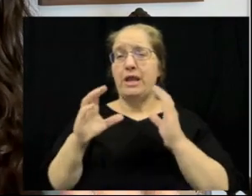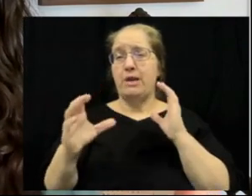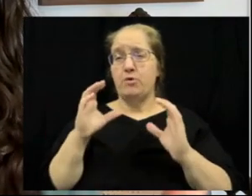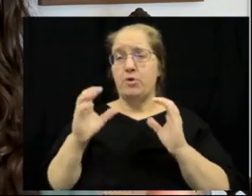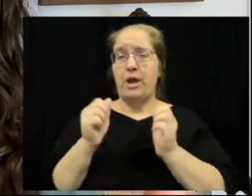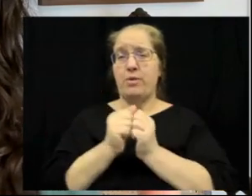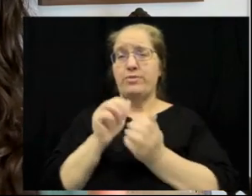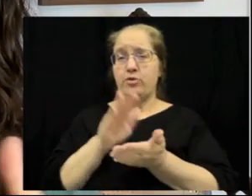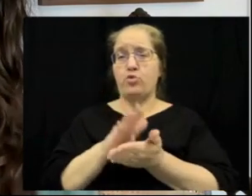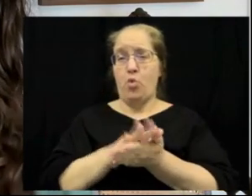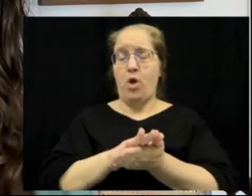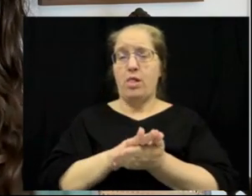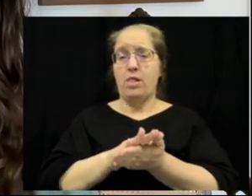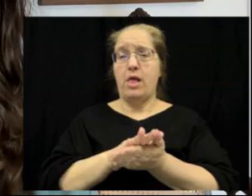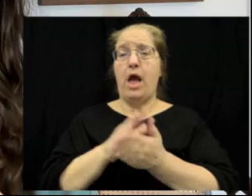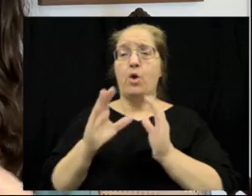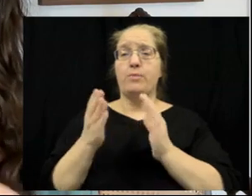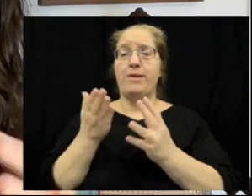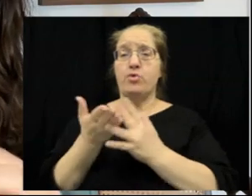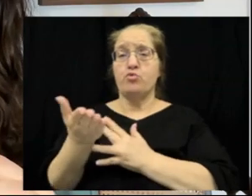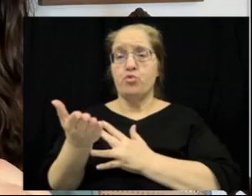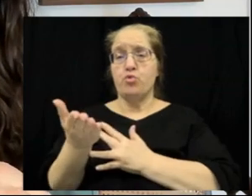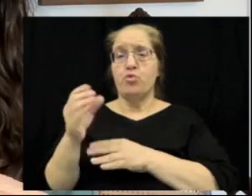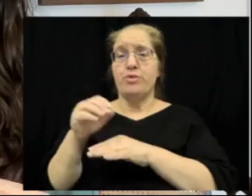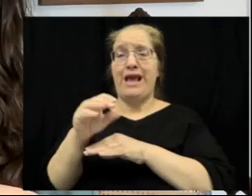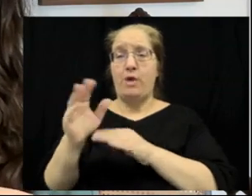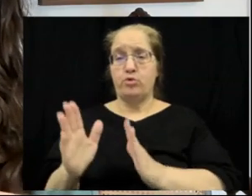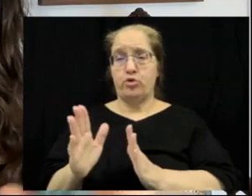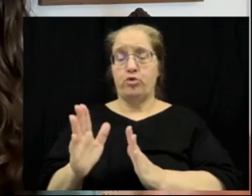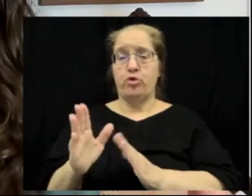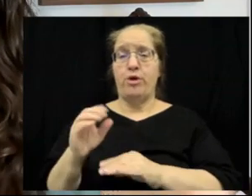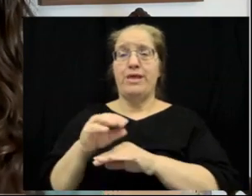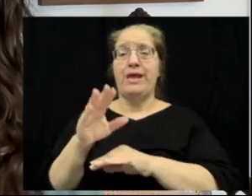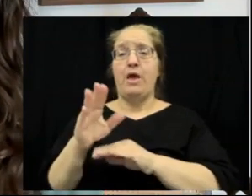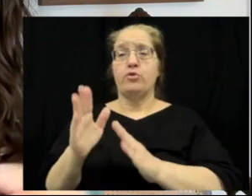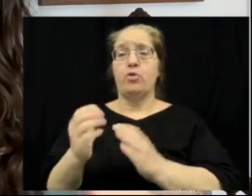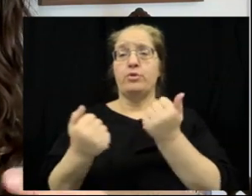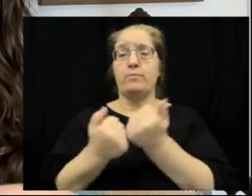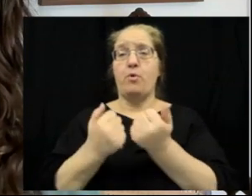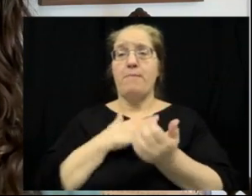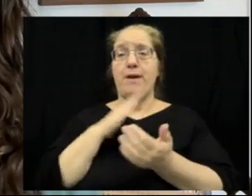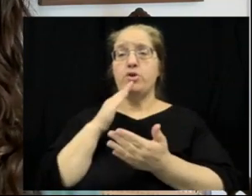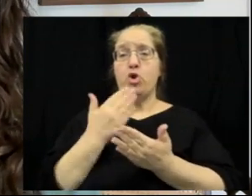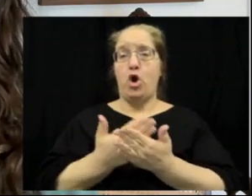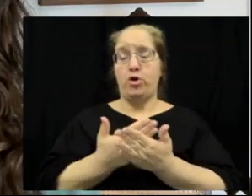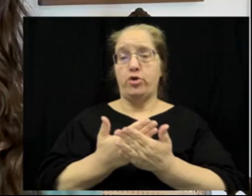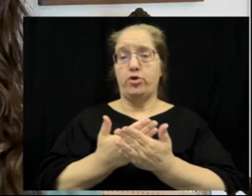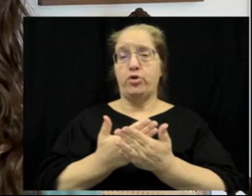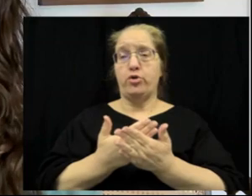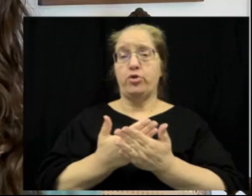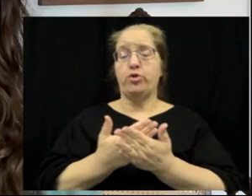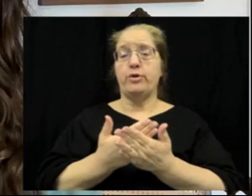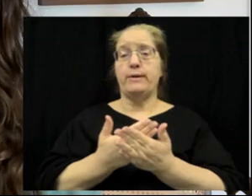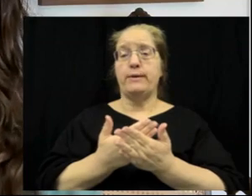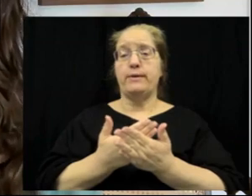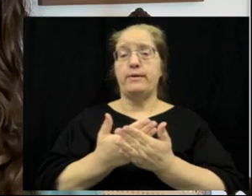to the school, I would communicate it through the school counselor, and then the school counselor would support my daughter in the ways that she needed